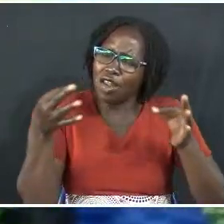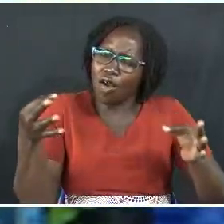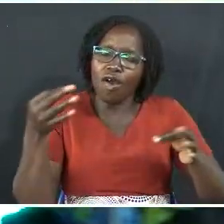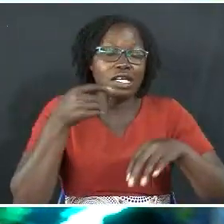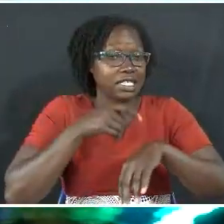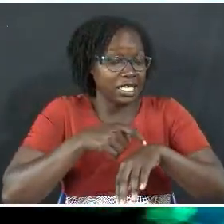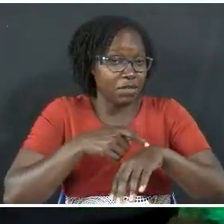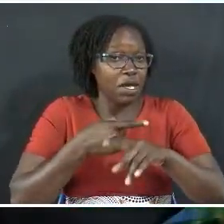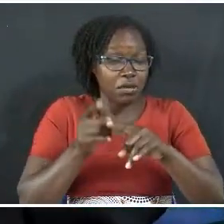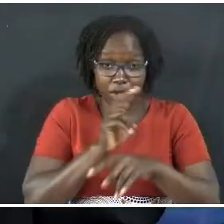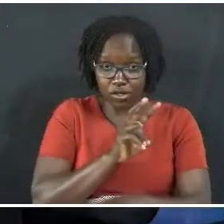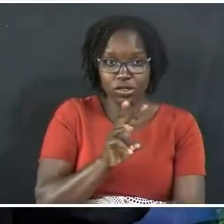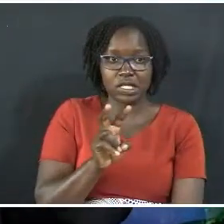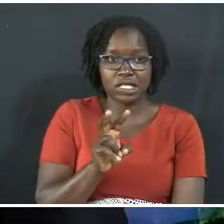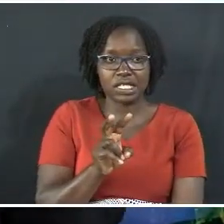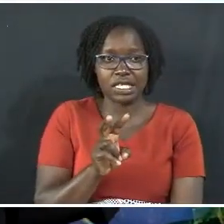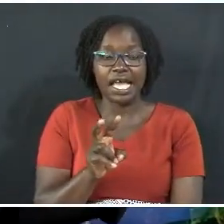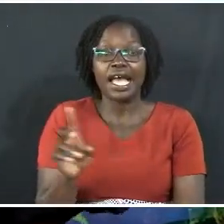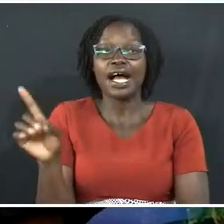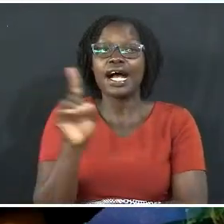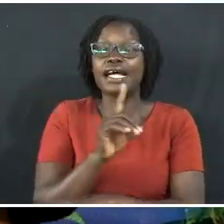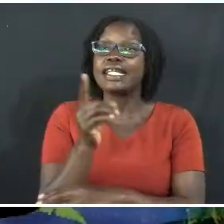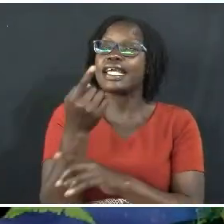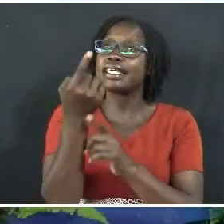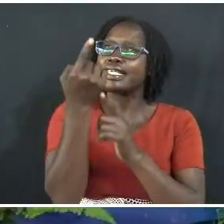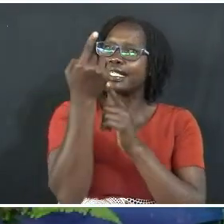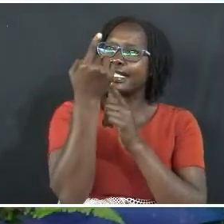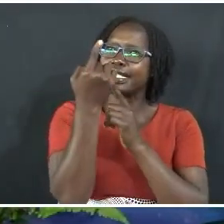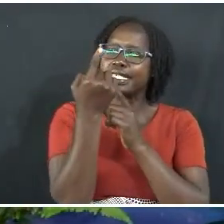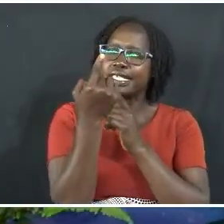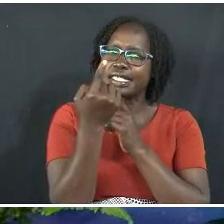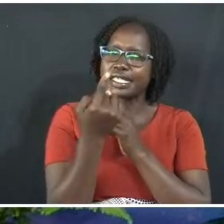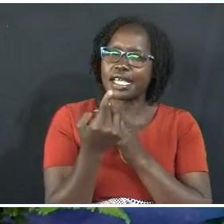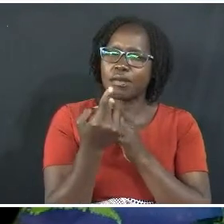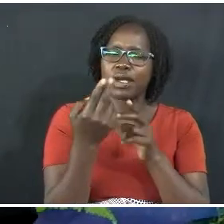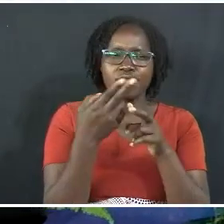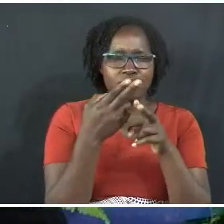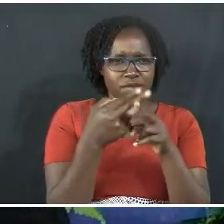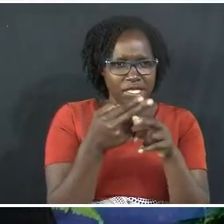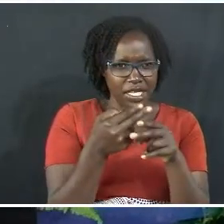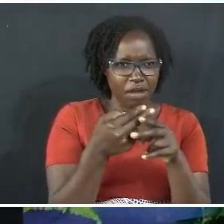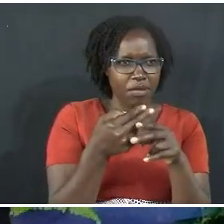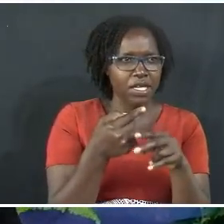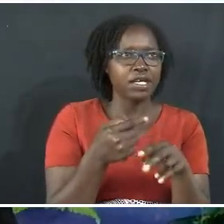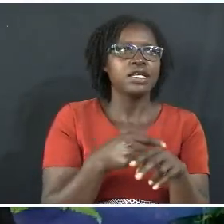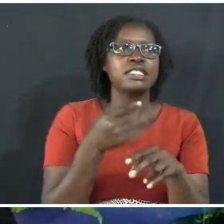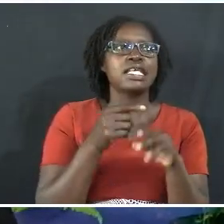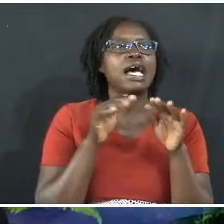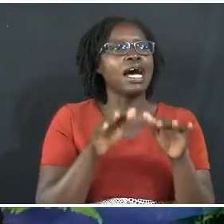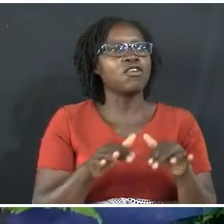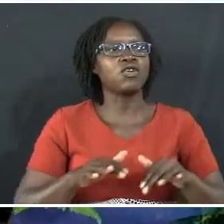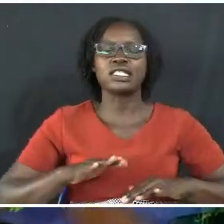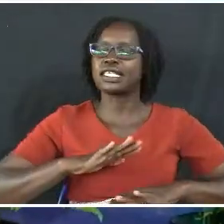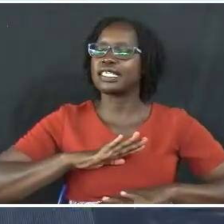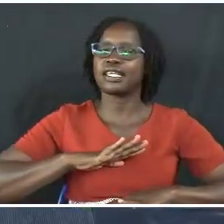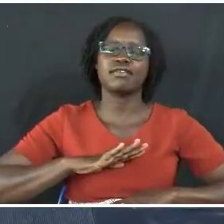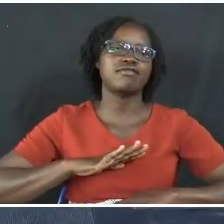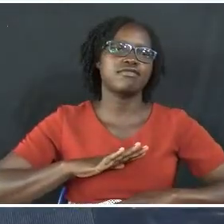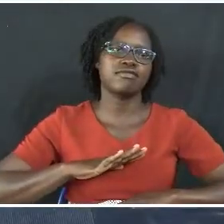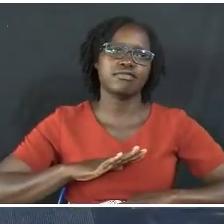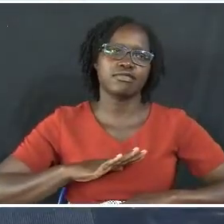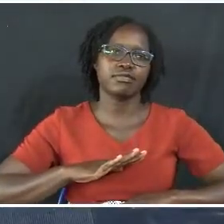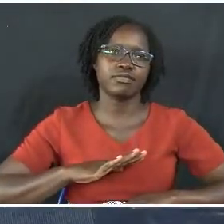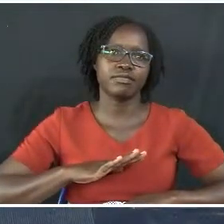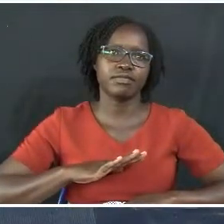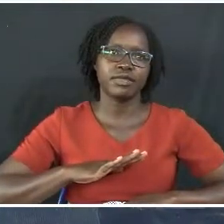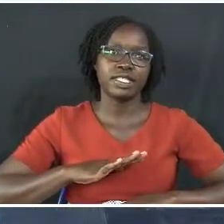But you see, a day is coming when he shall say, I have waited enough.